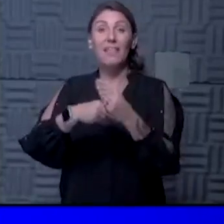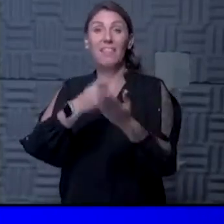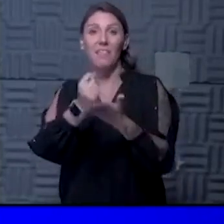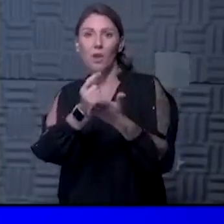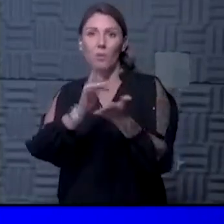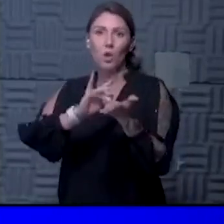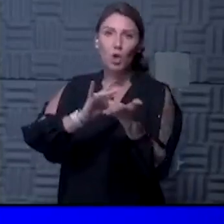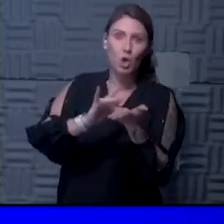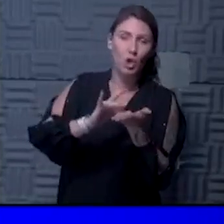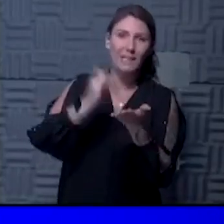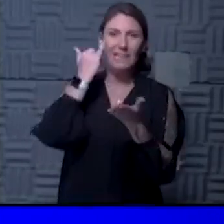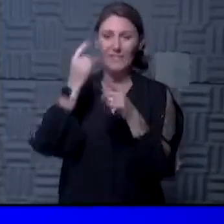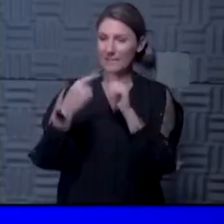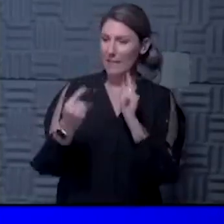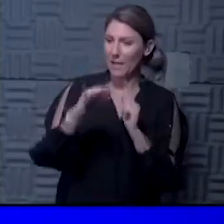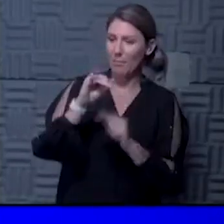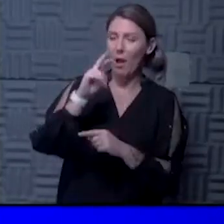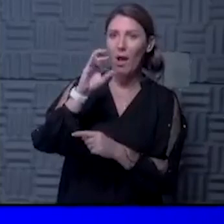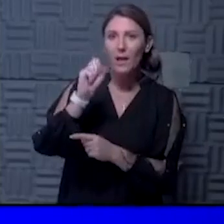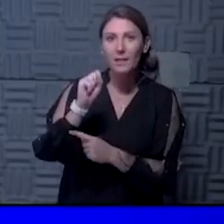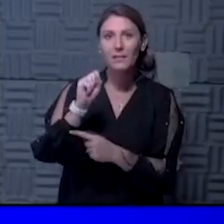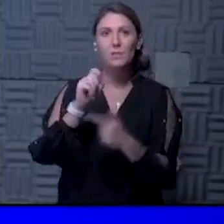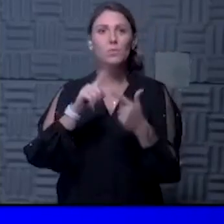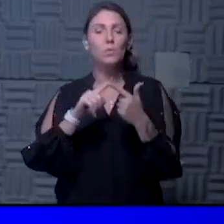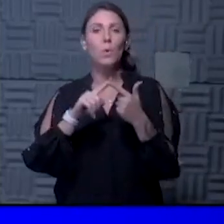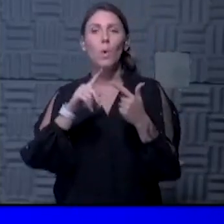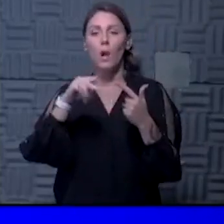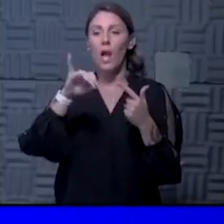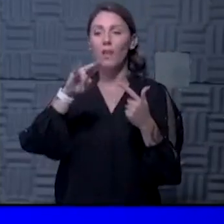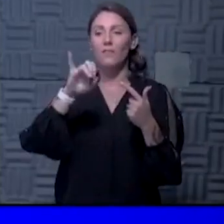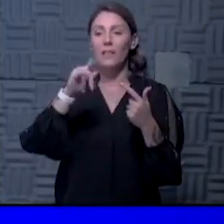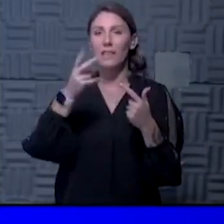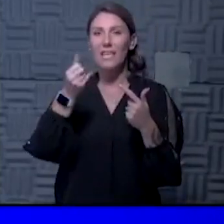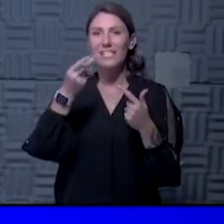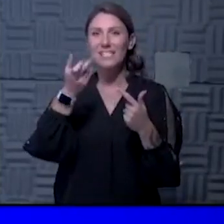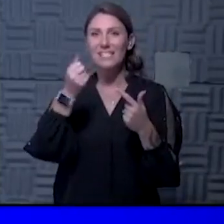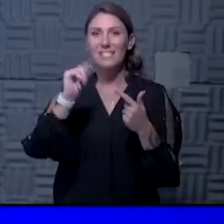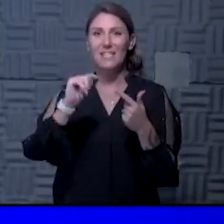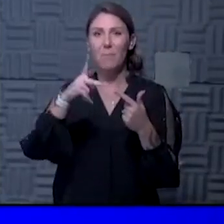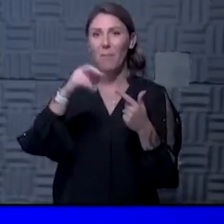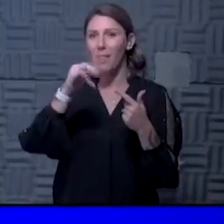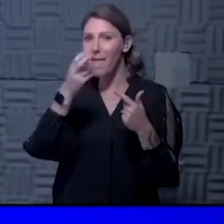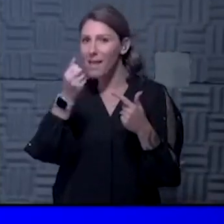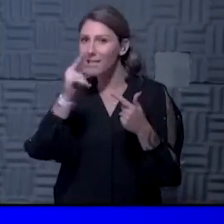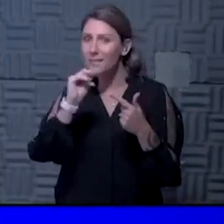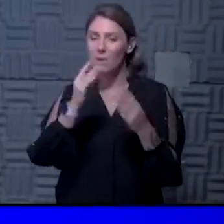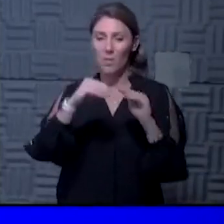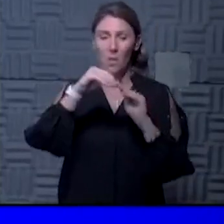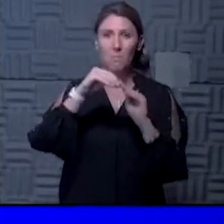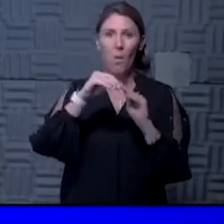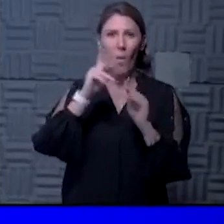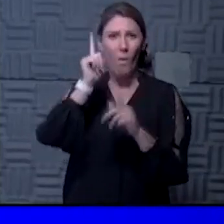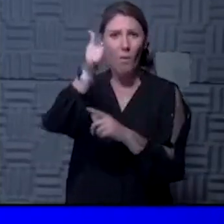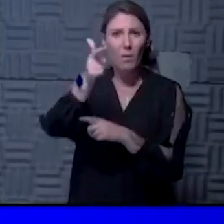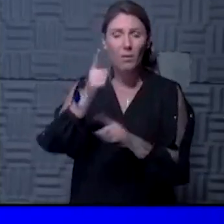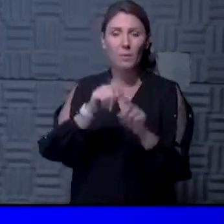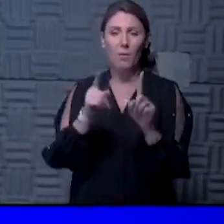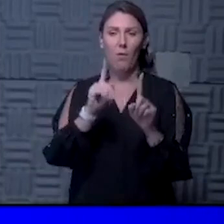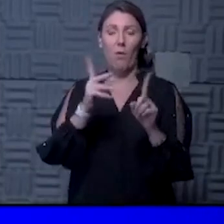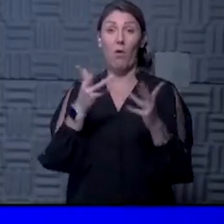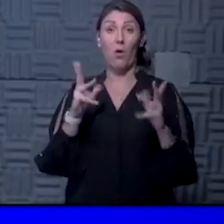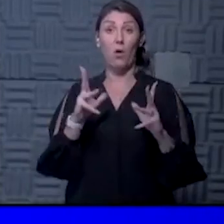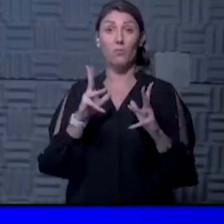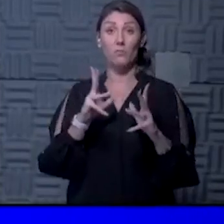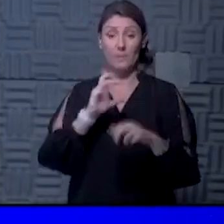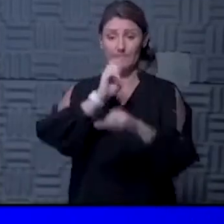the monoclonal antibodies or the convalescent plasma as we get further into this. We are already creating systems here at the health system so